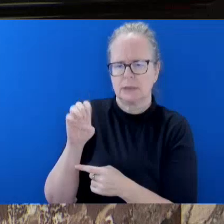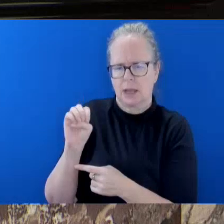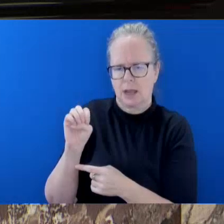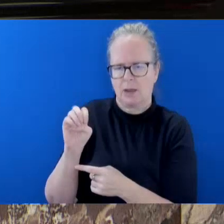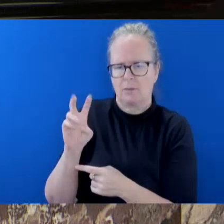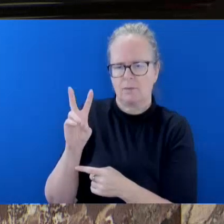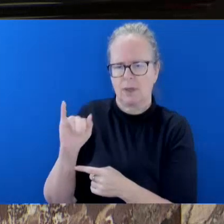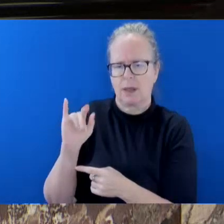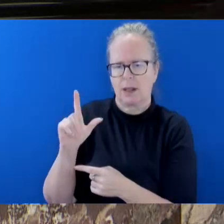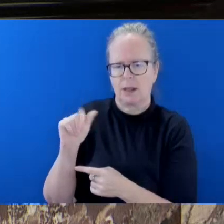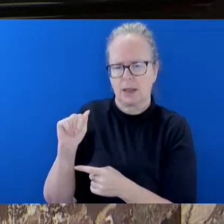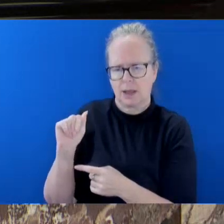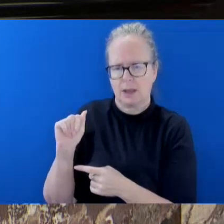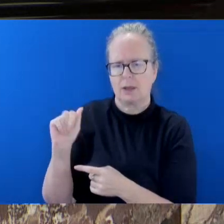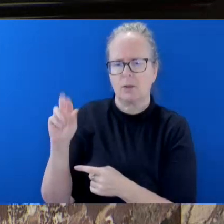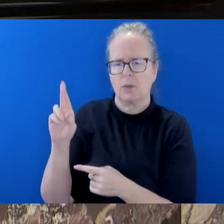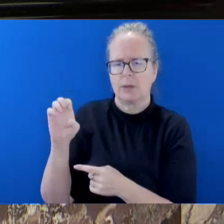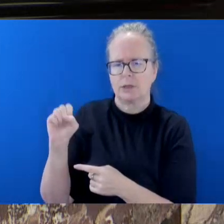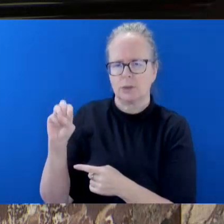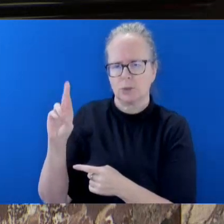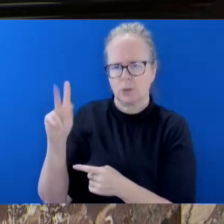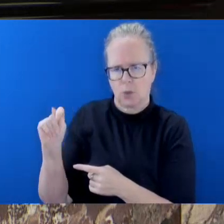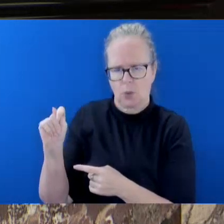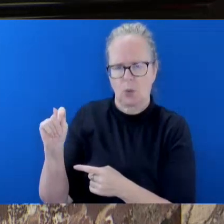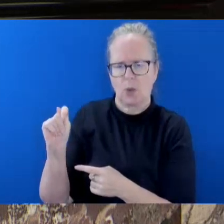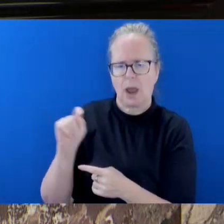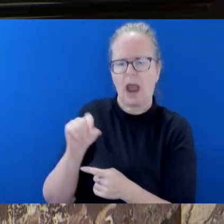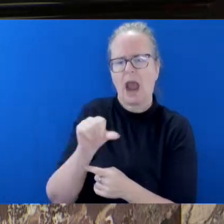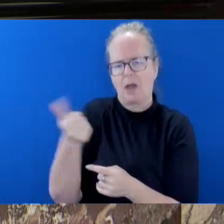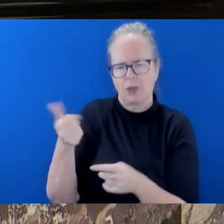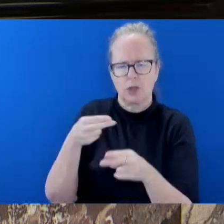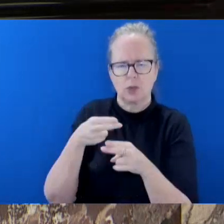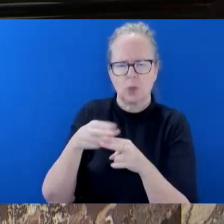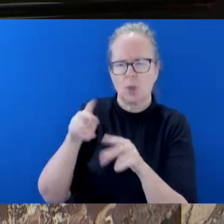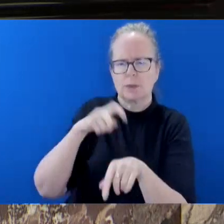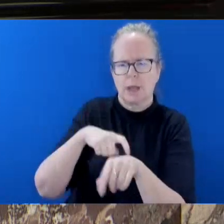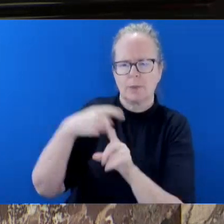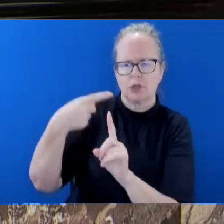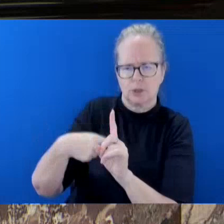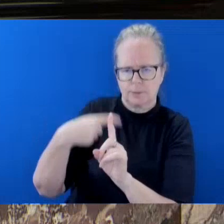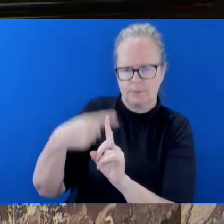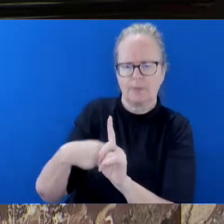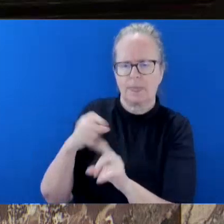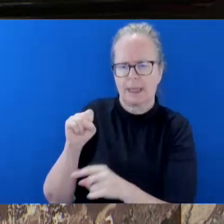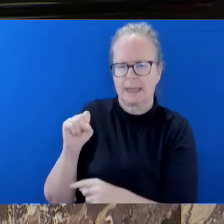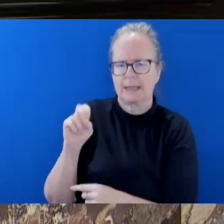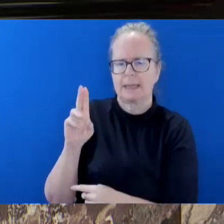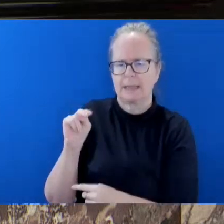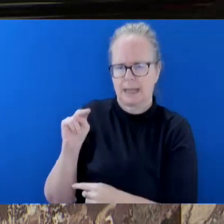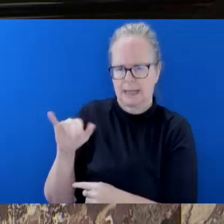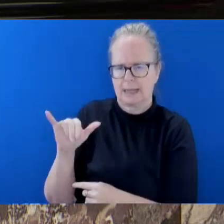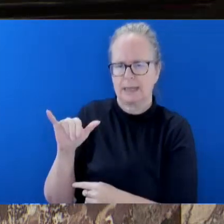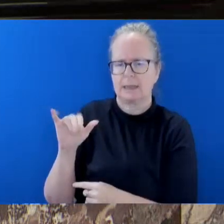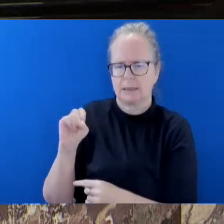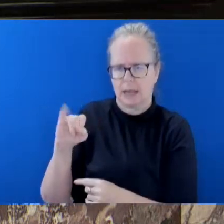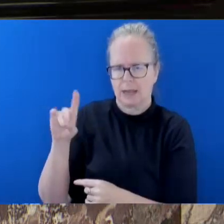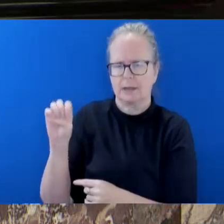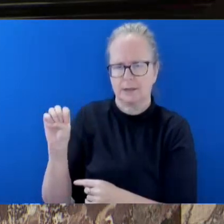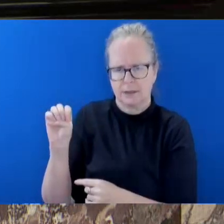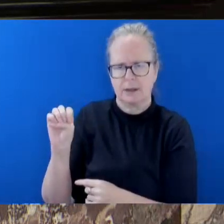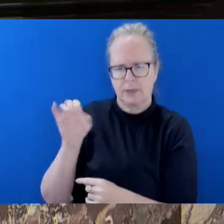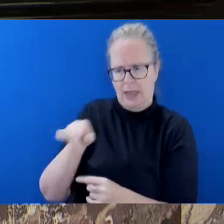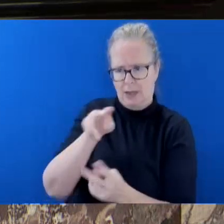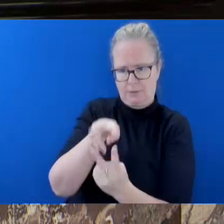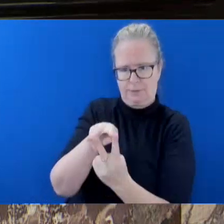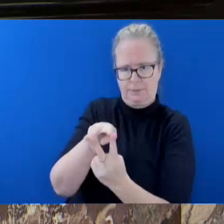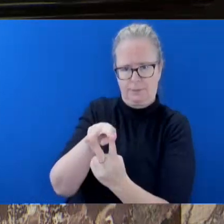strata bylaws that require that they follow zoning, and that zoning does not allow for long-term stays. One of these properties has